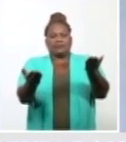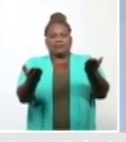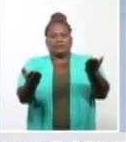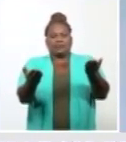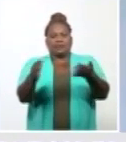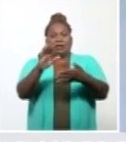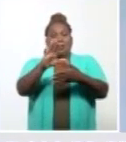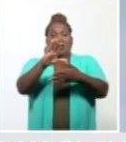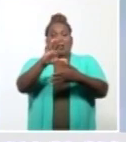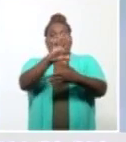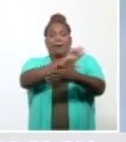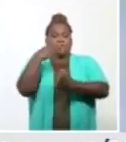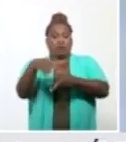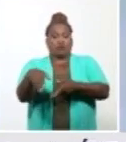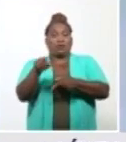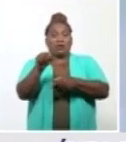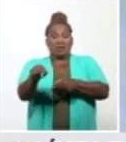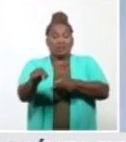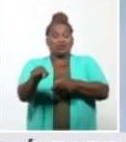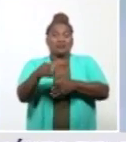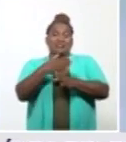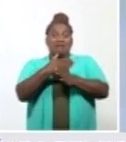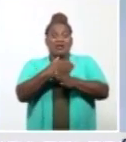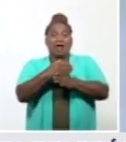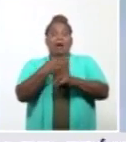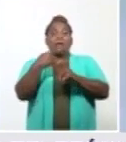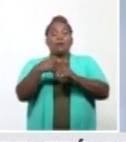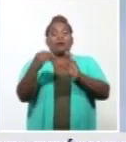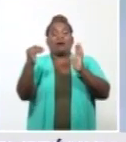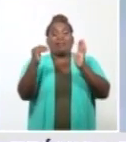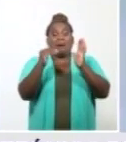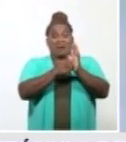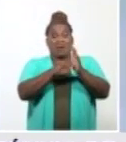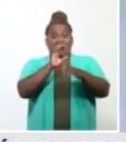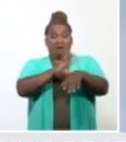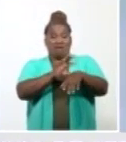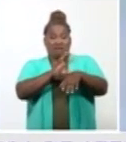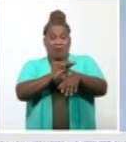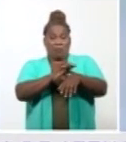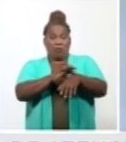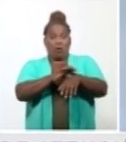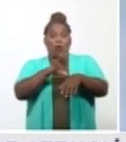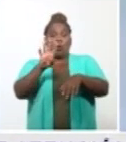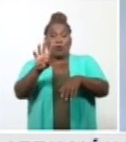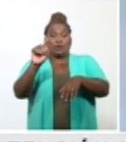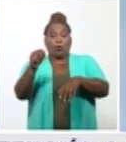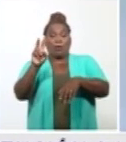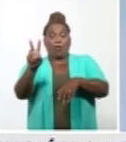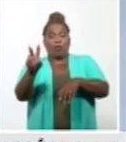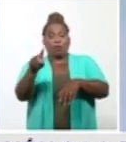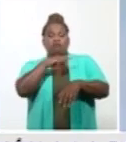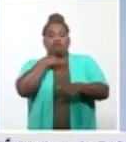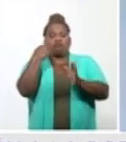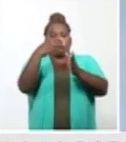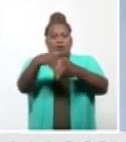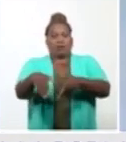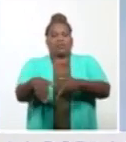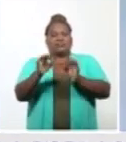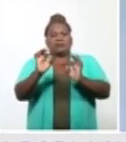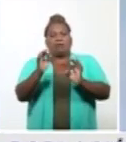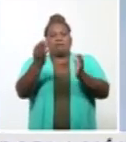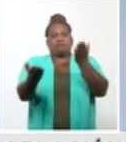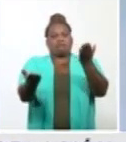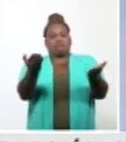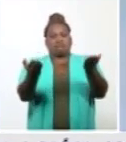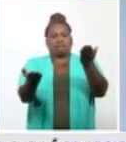159 remain in hospital, which are the active cases we have so far. Of